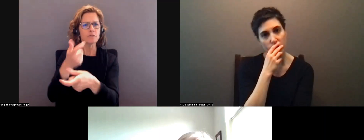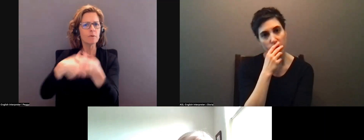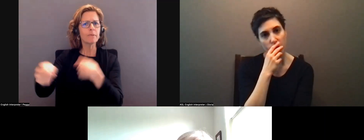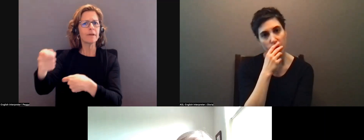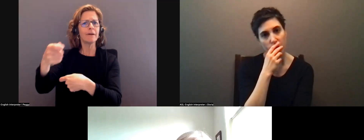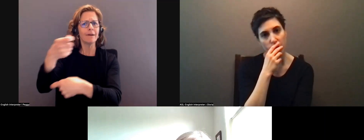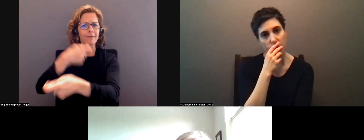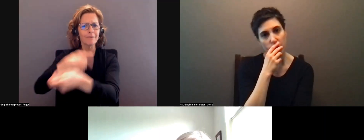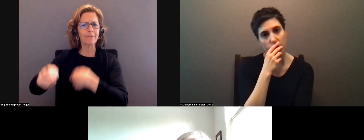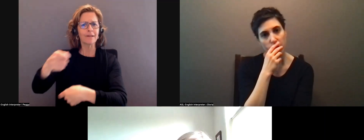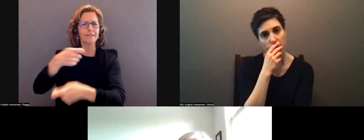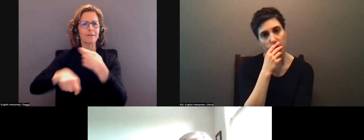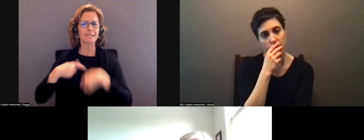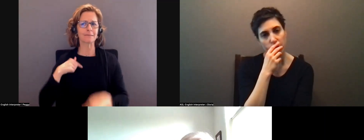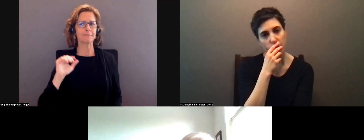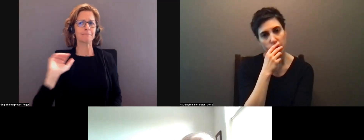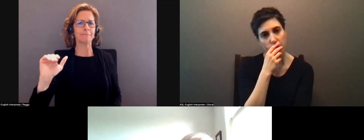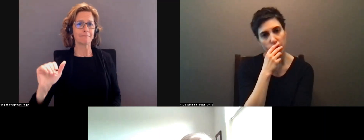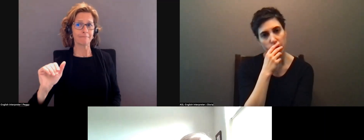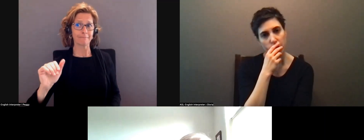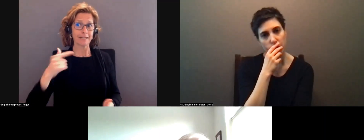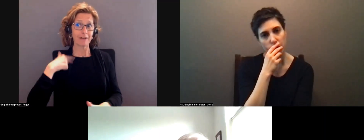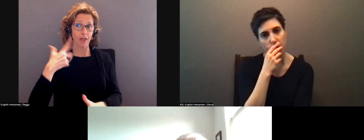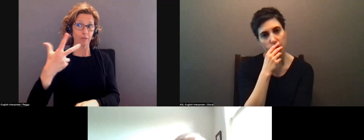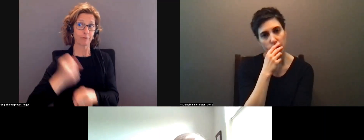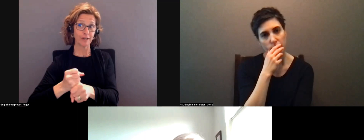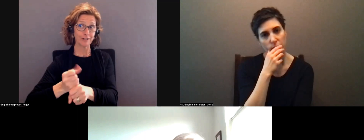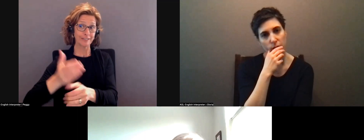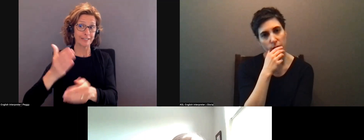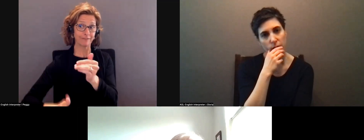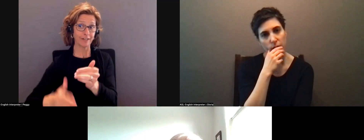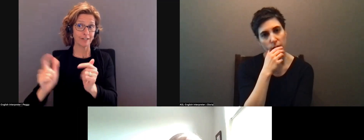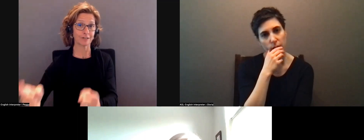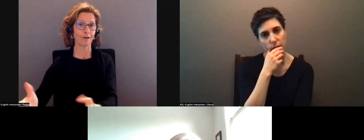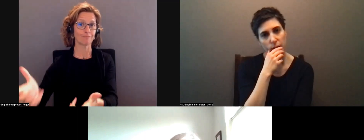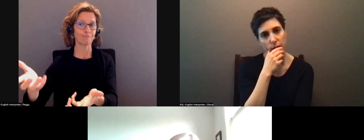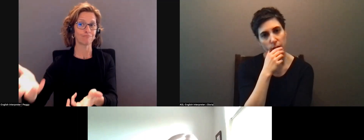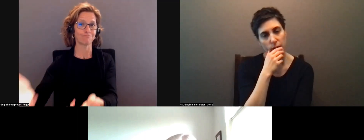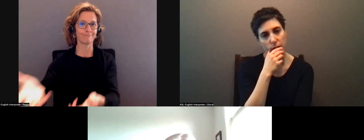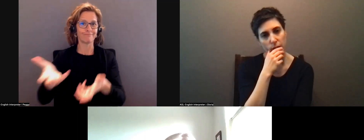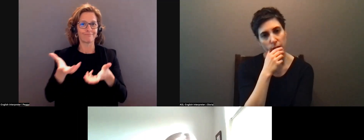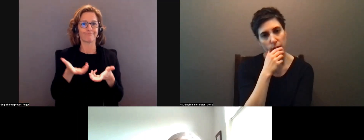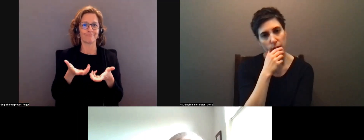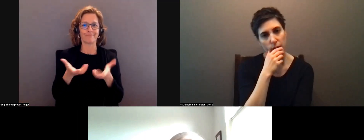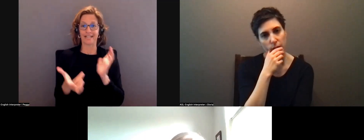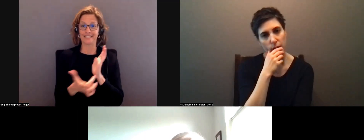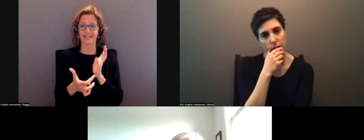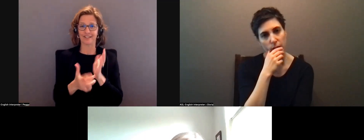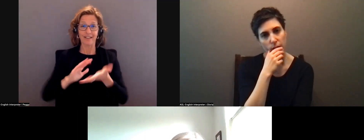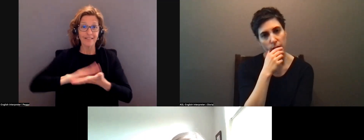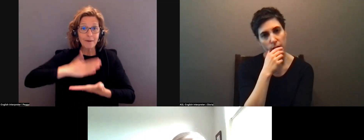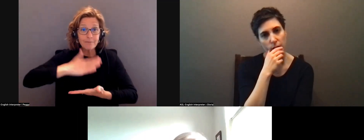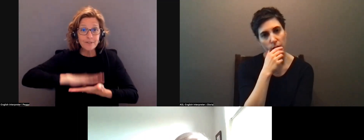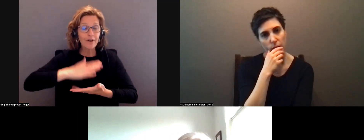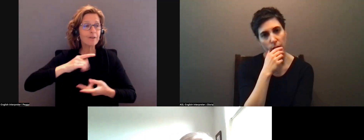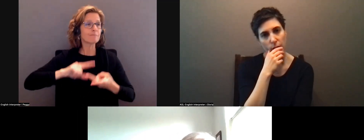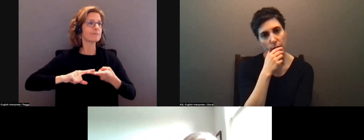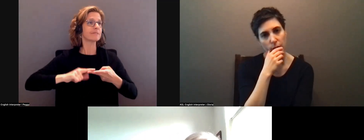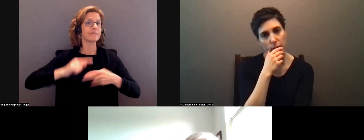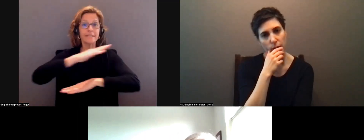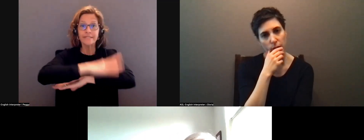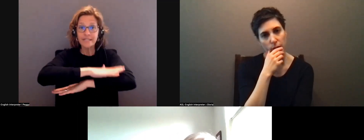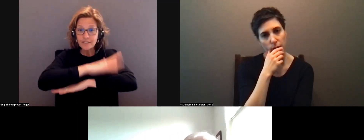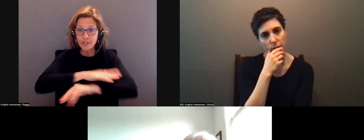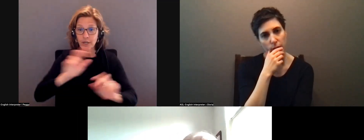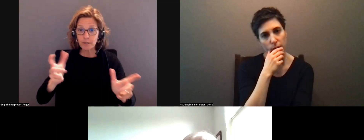we're top of the list for their donations. And then what we did is redistribute all of that technology, all of those laptops and desktop